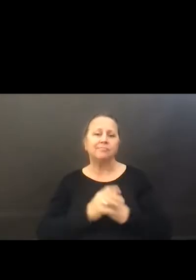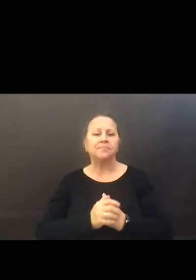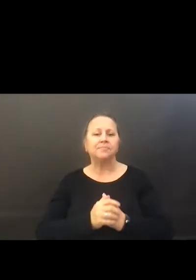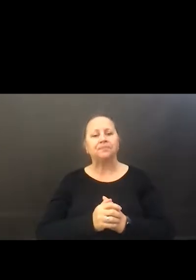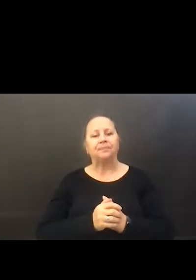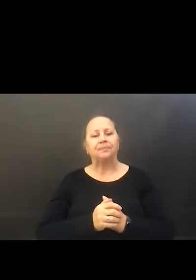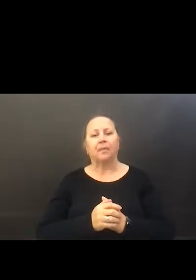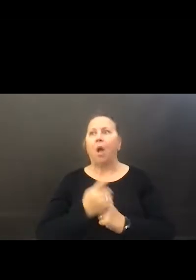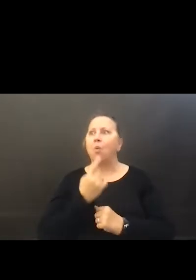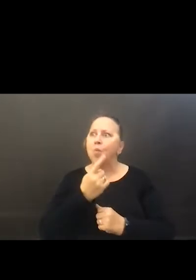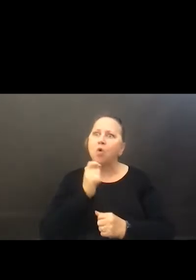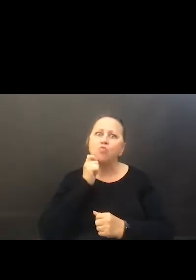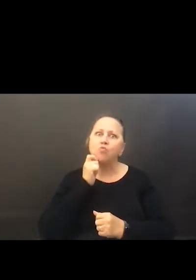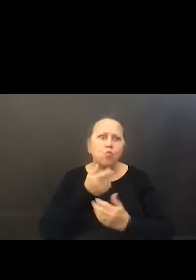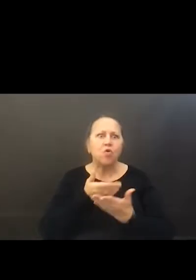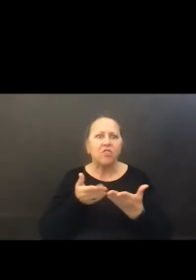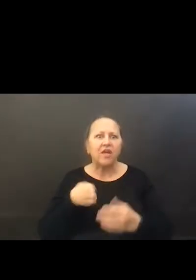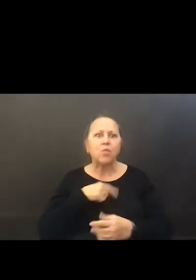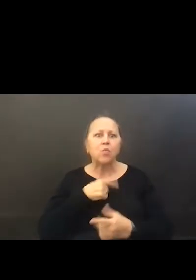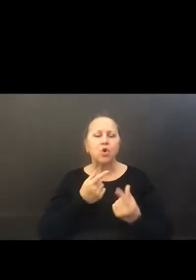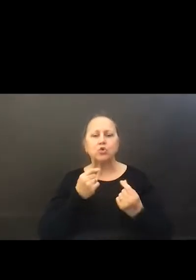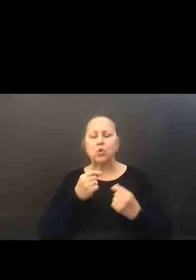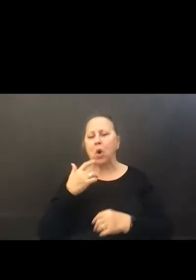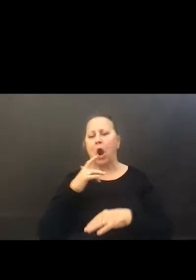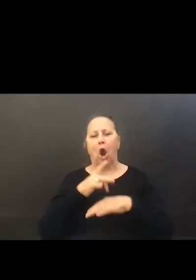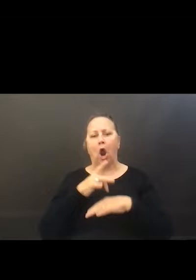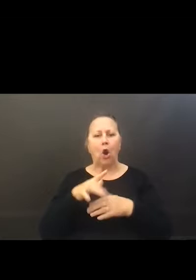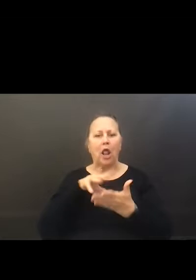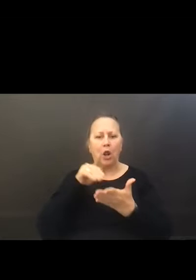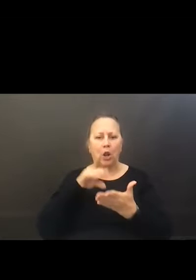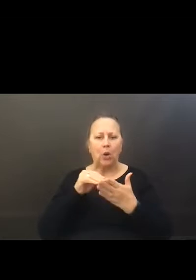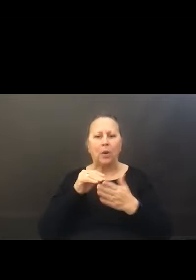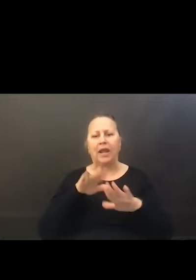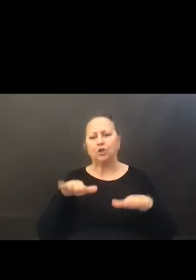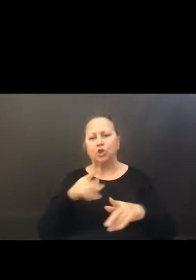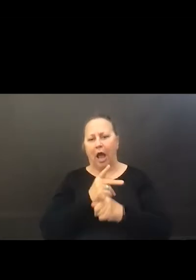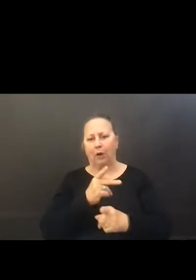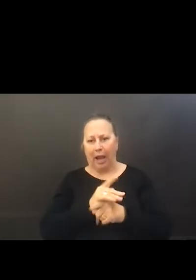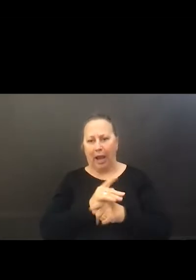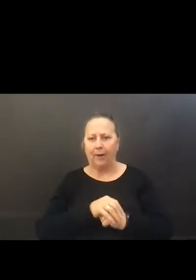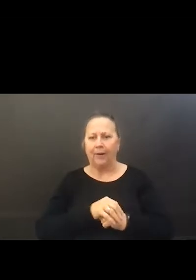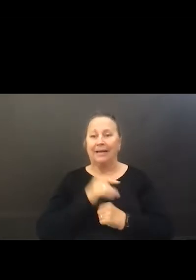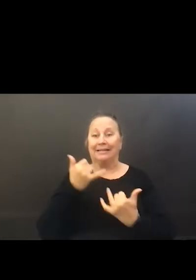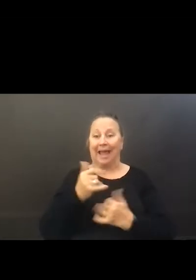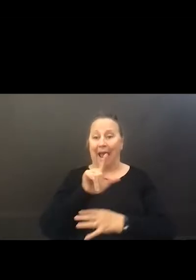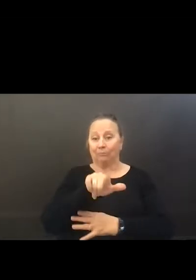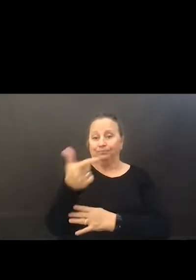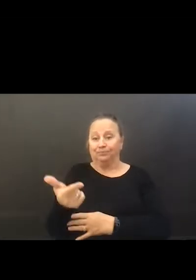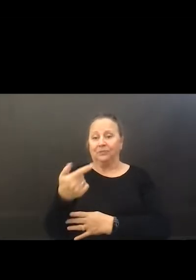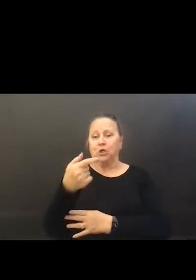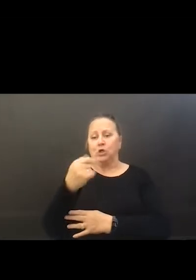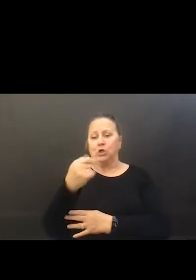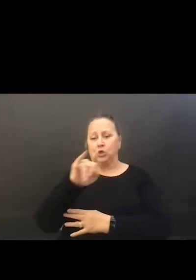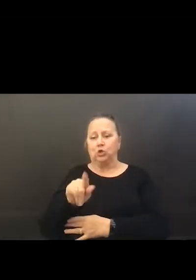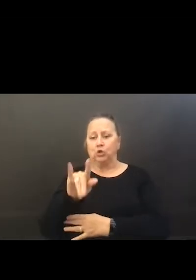parts of what we do is our early learning and childcare. And I'm going to turn it now on over to Julie Rivera. And